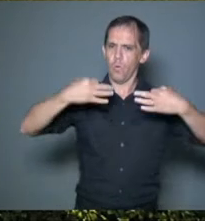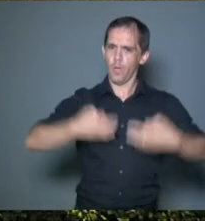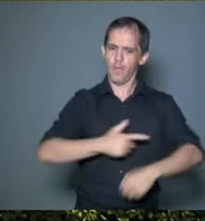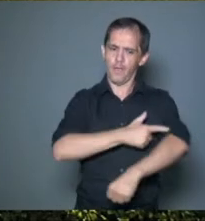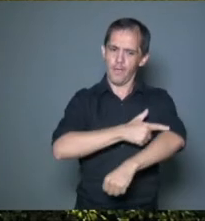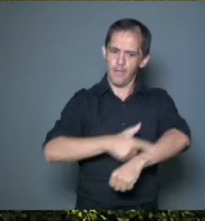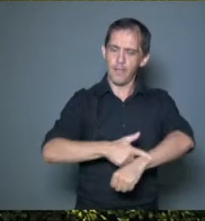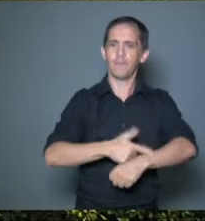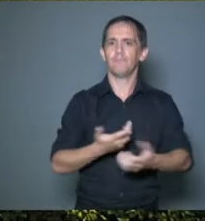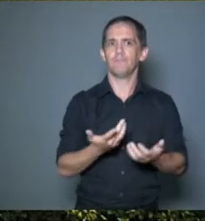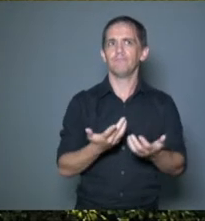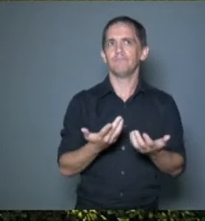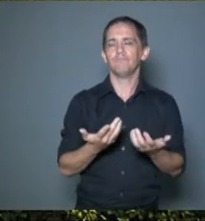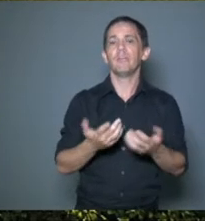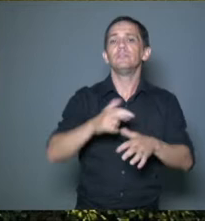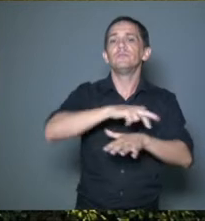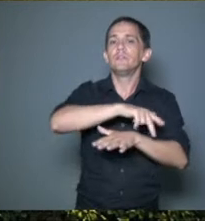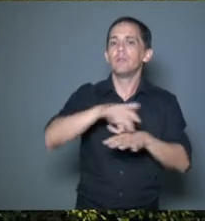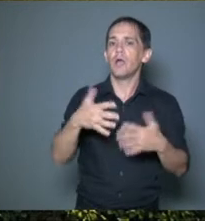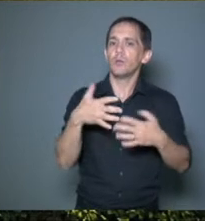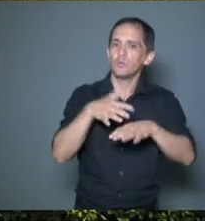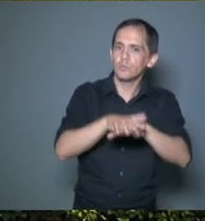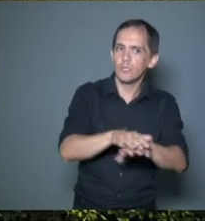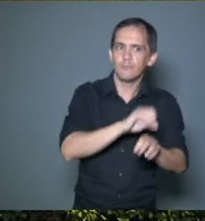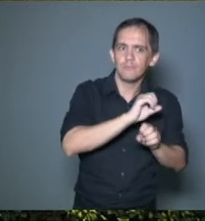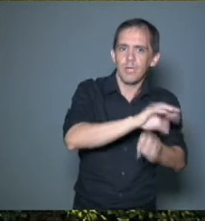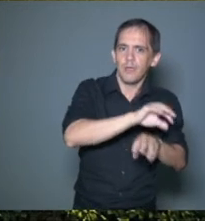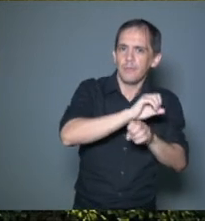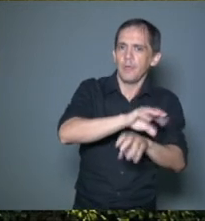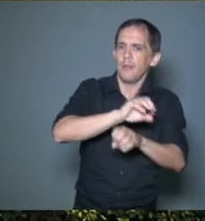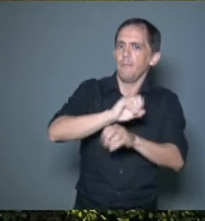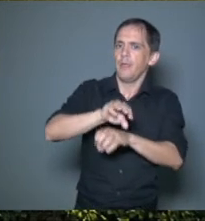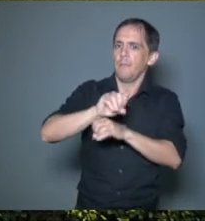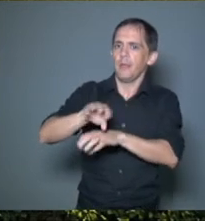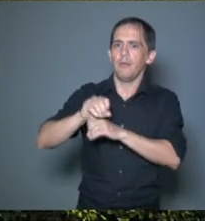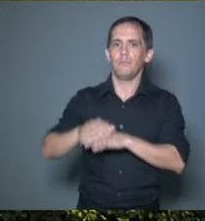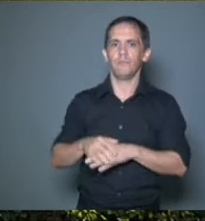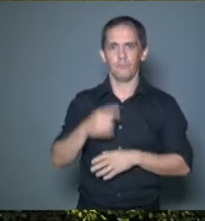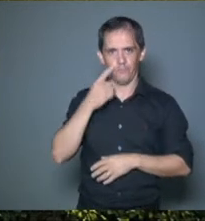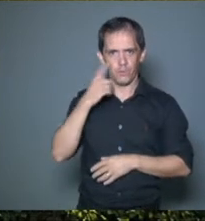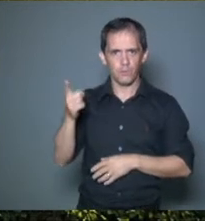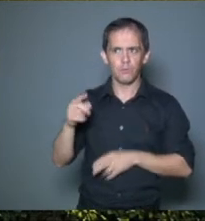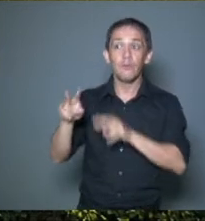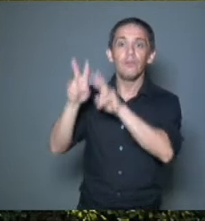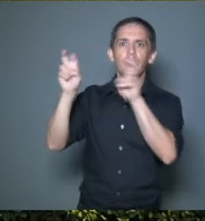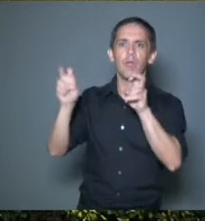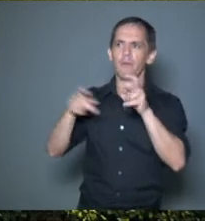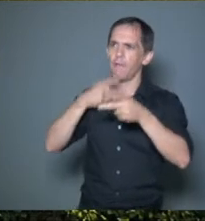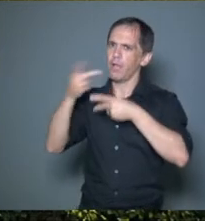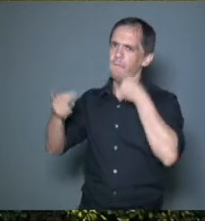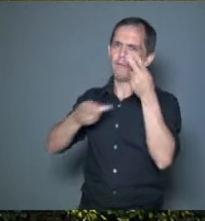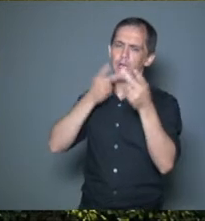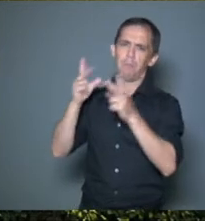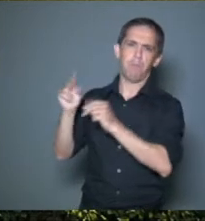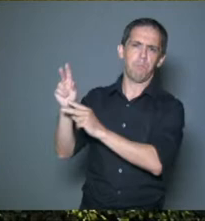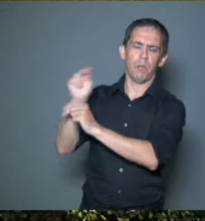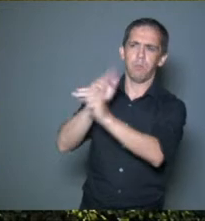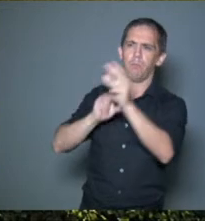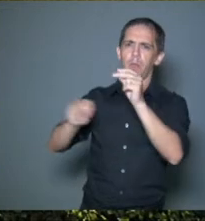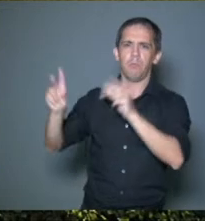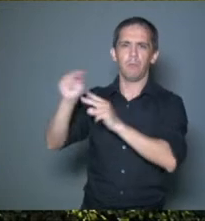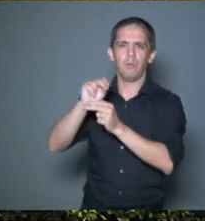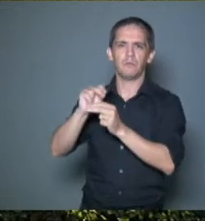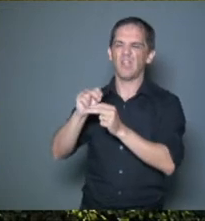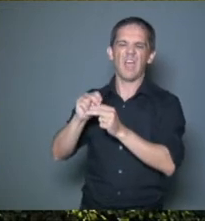also citizen education. Diversity and inclusion is an important point that is